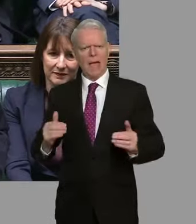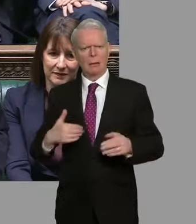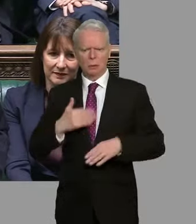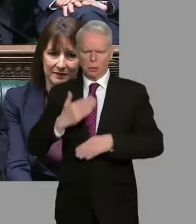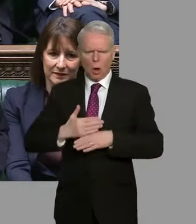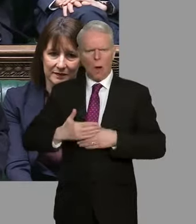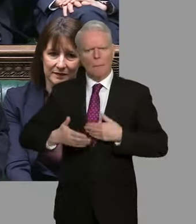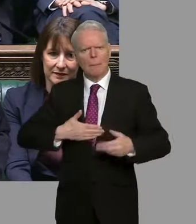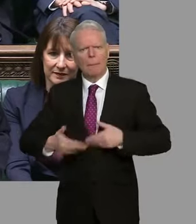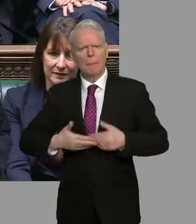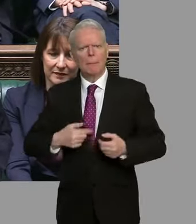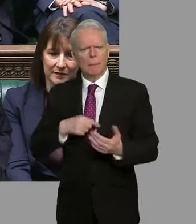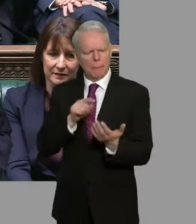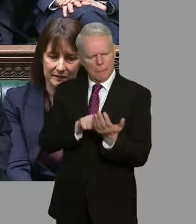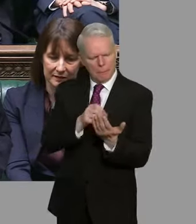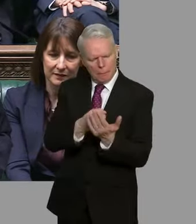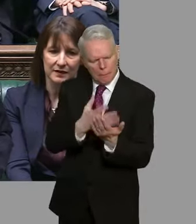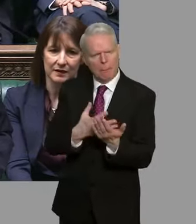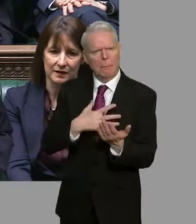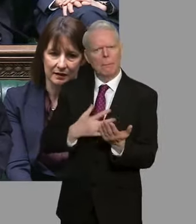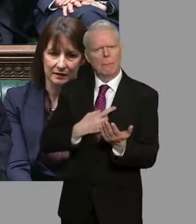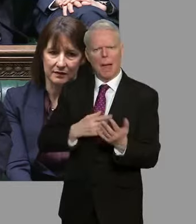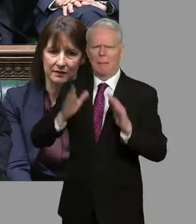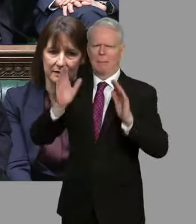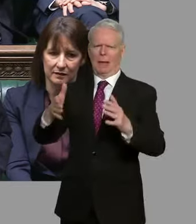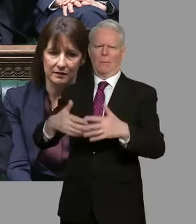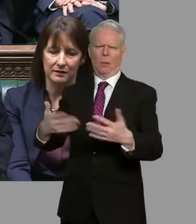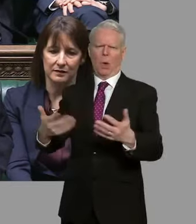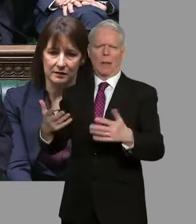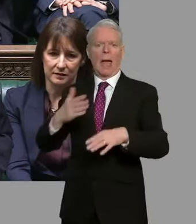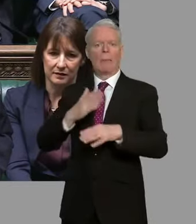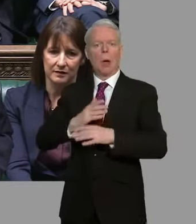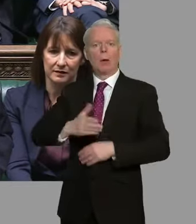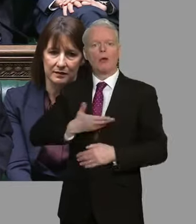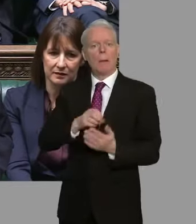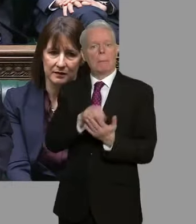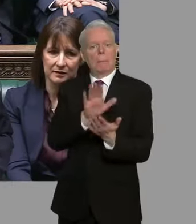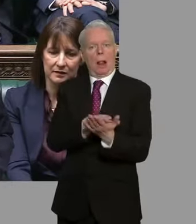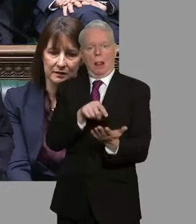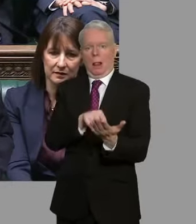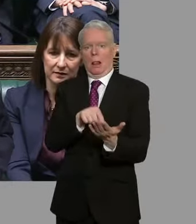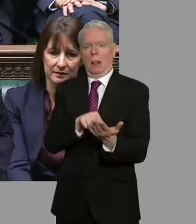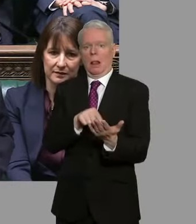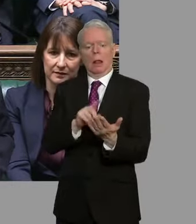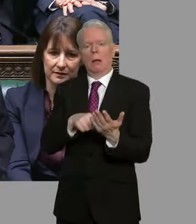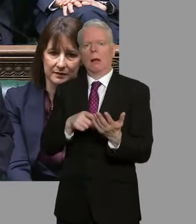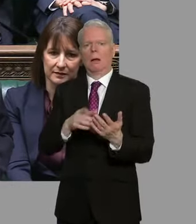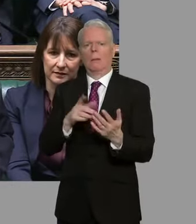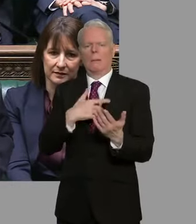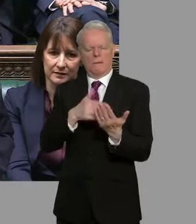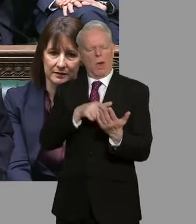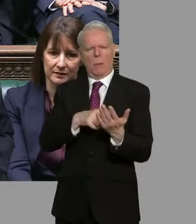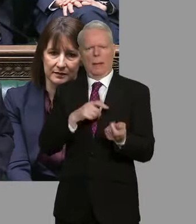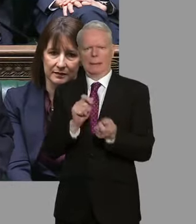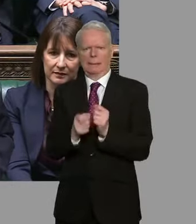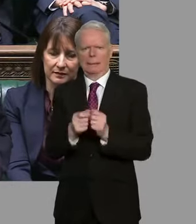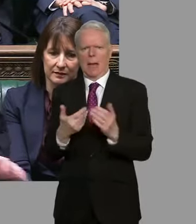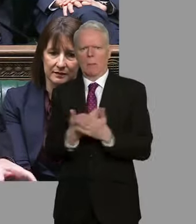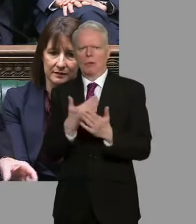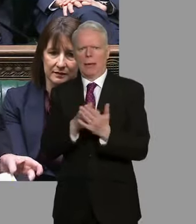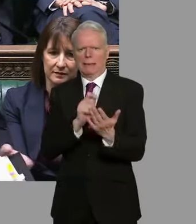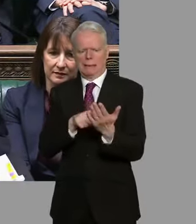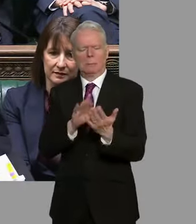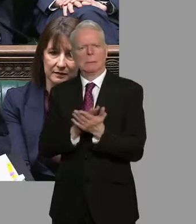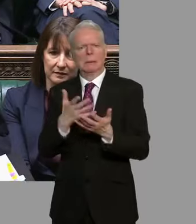that will end the scandal of fire and rehire, preventing exploitative zero-hour contracts and introducing basic rights for more